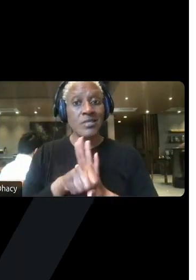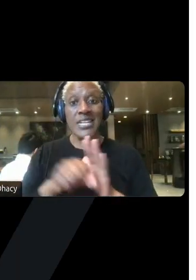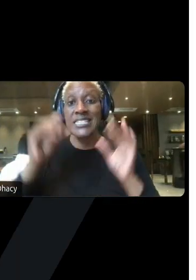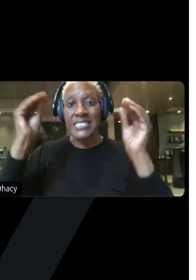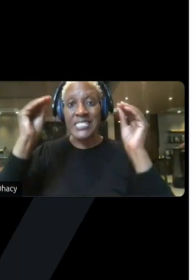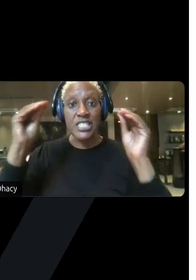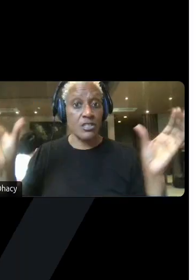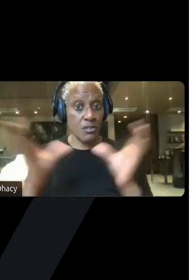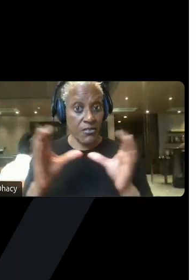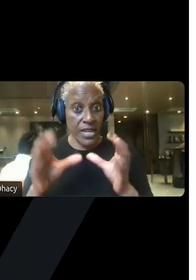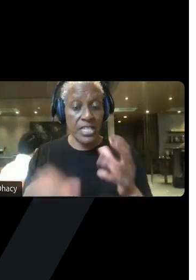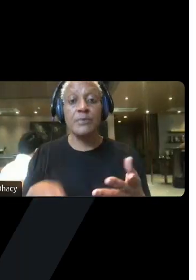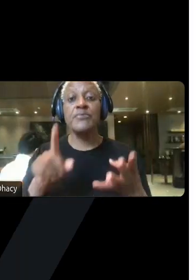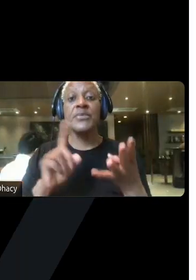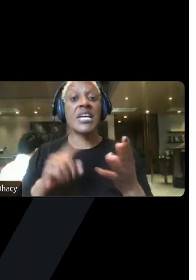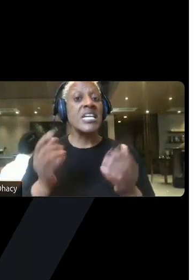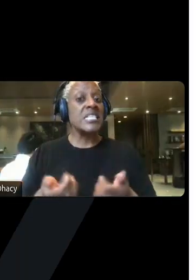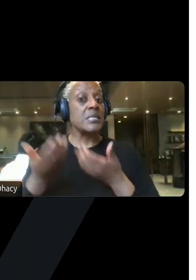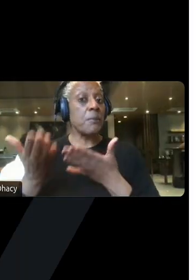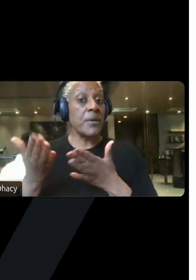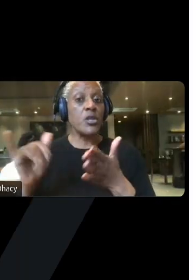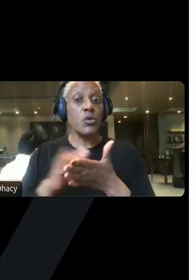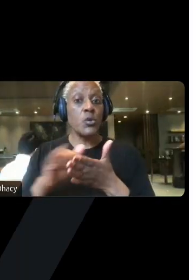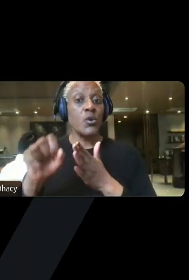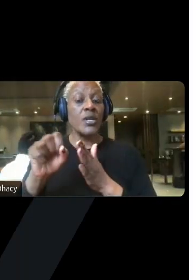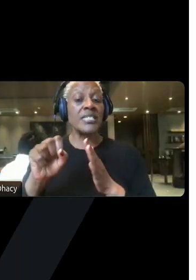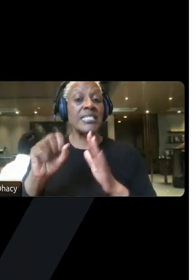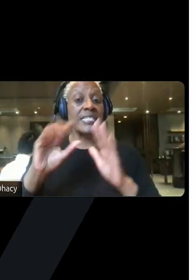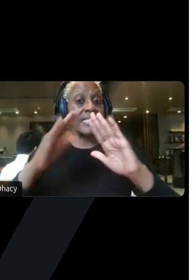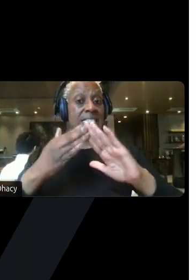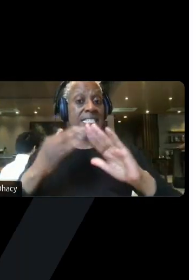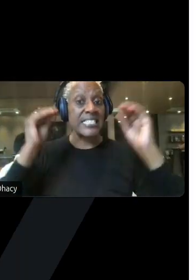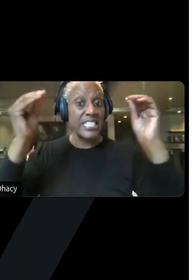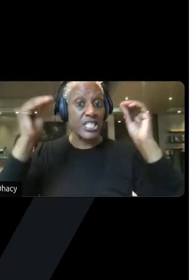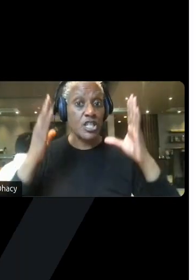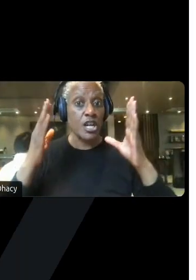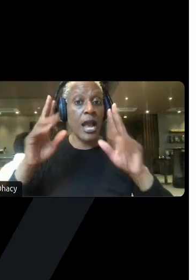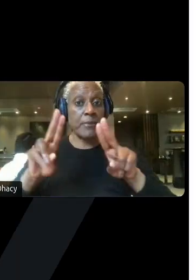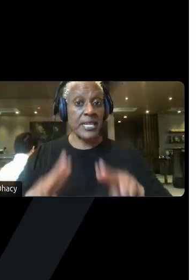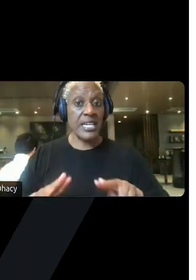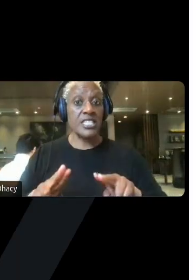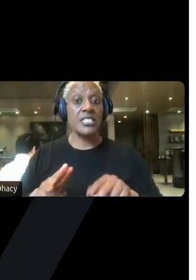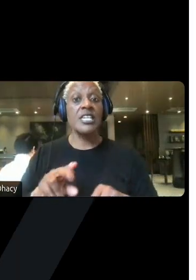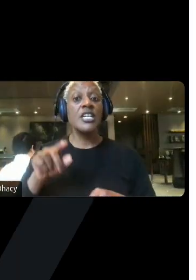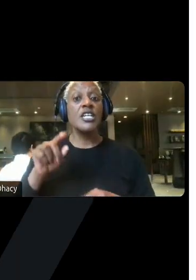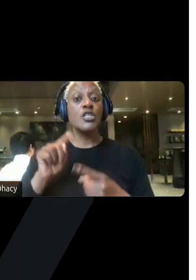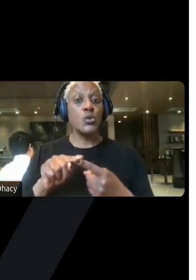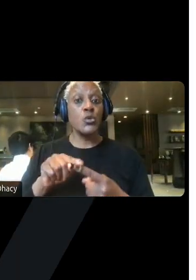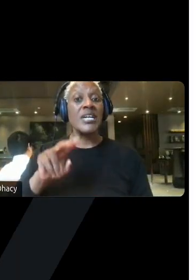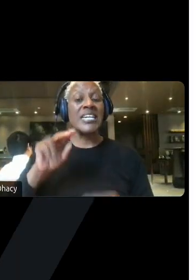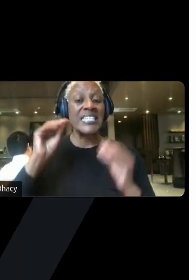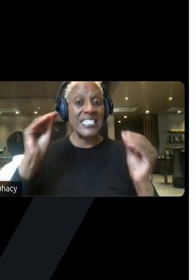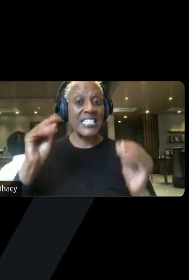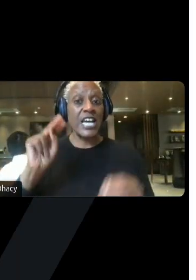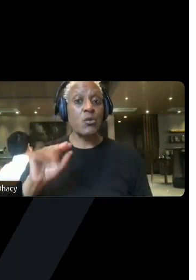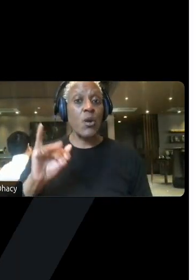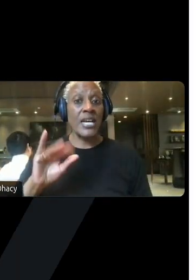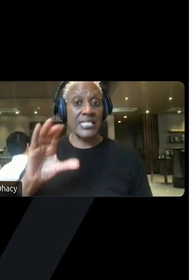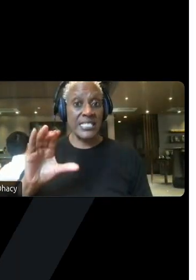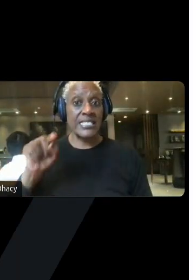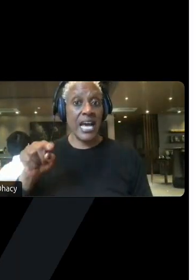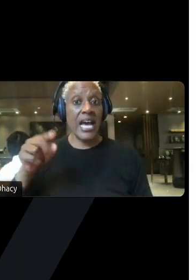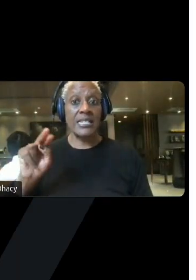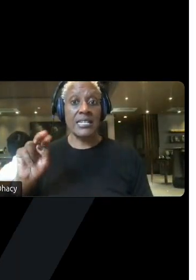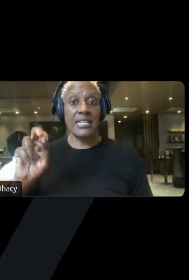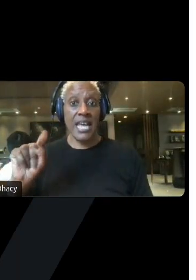You must submit a New York City teacher application at teach nyc.net when it opens.